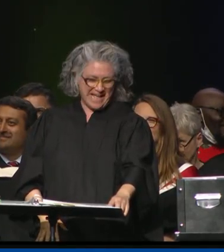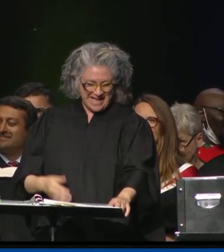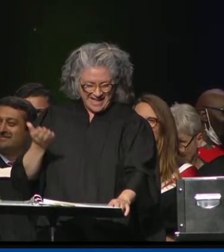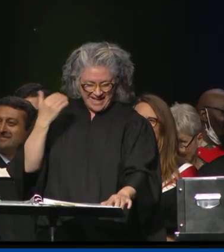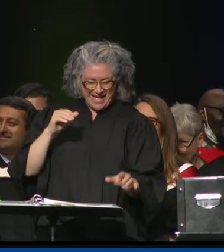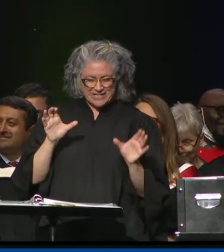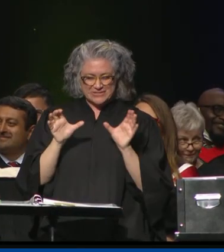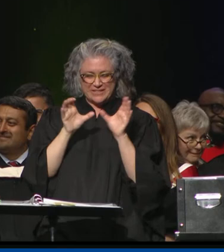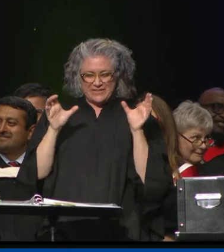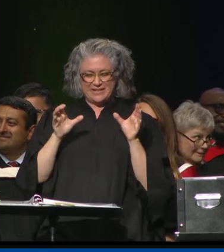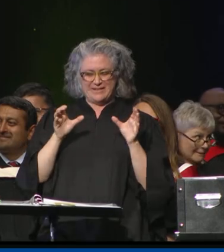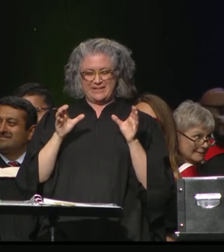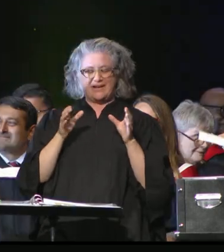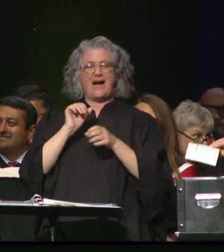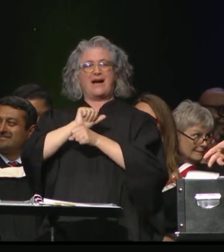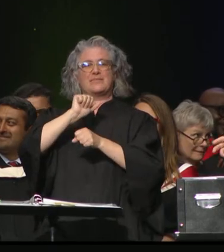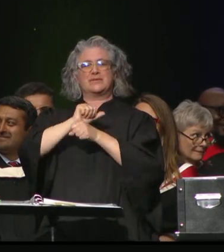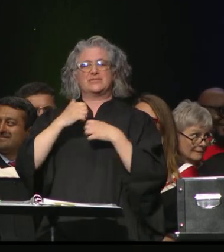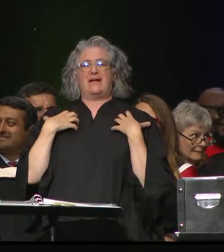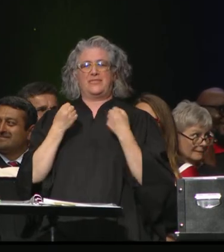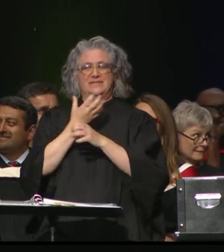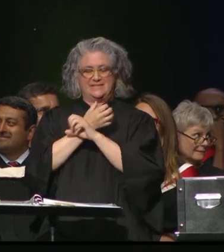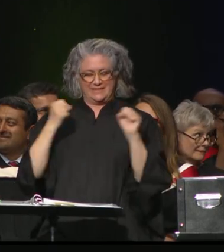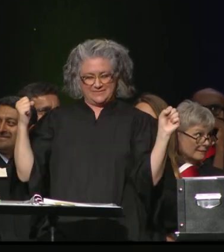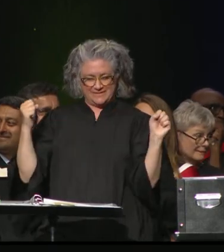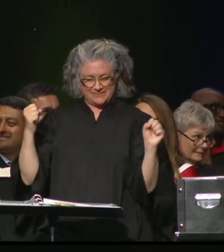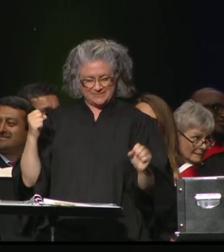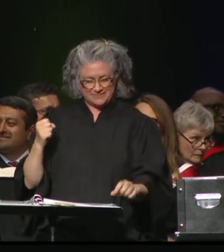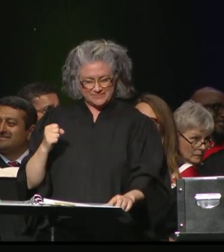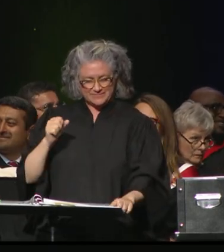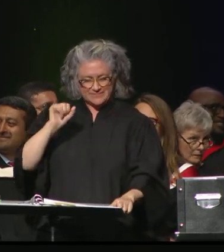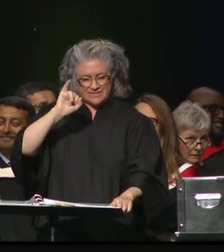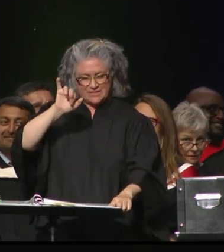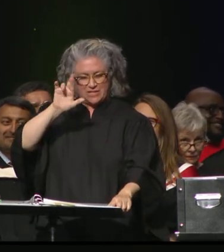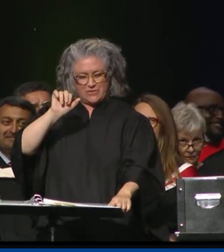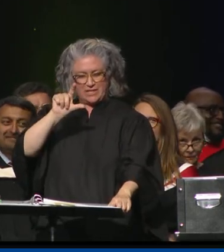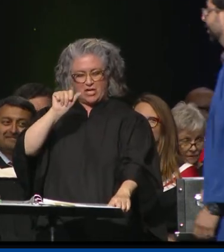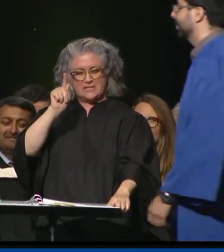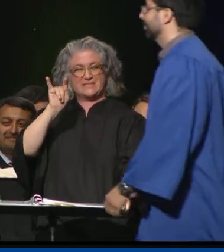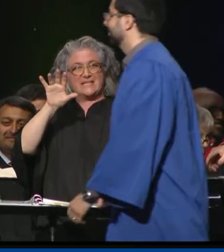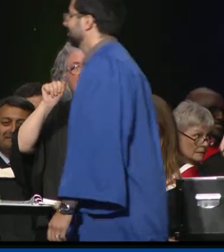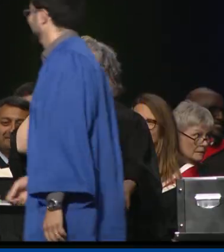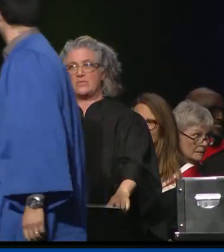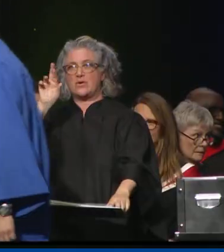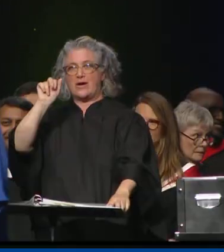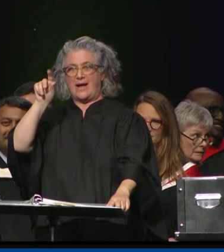Certificate in Occupational Health and Safety, Jerry Garcia Morado.